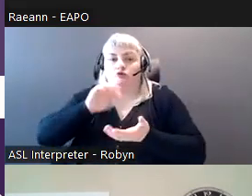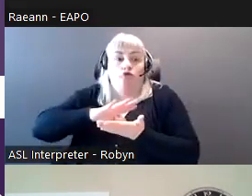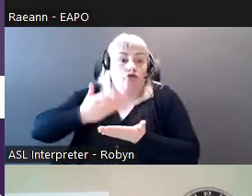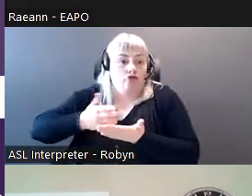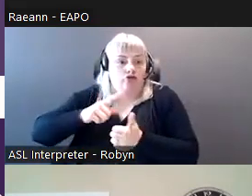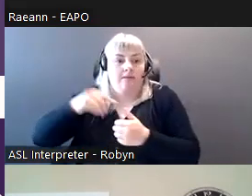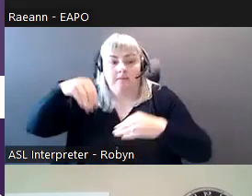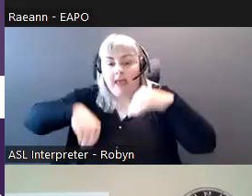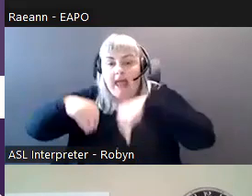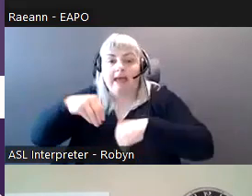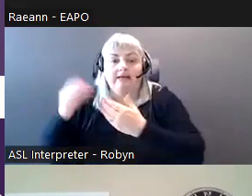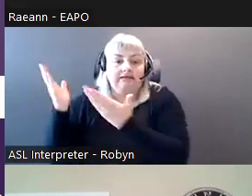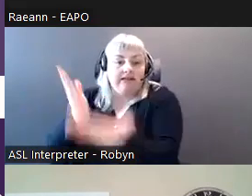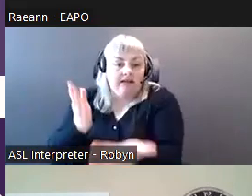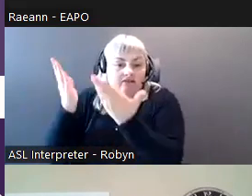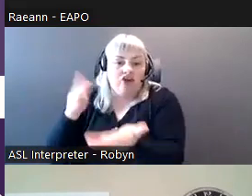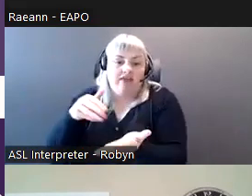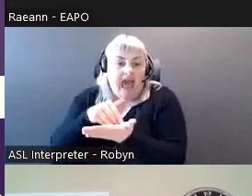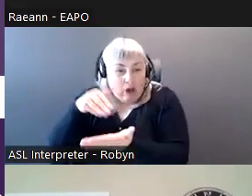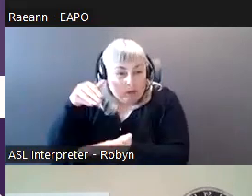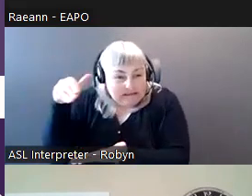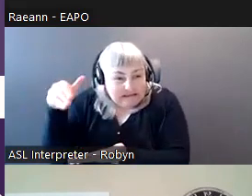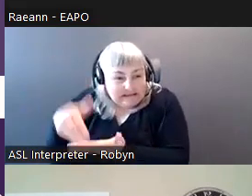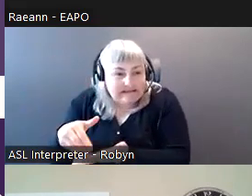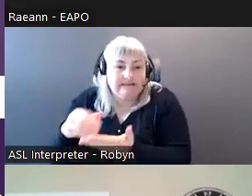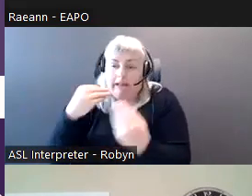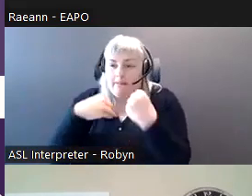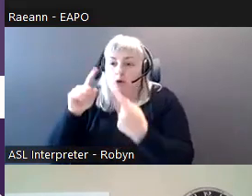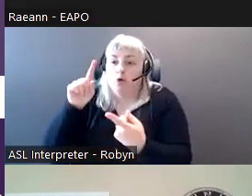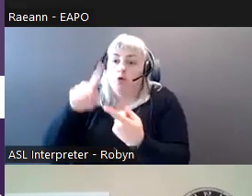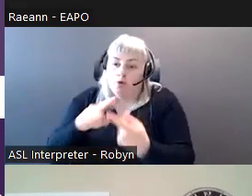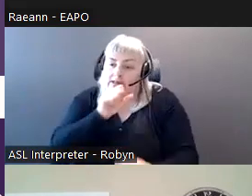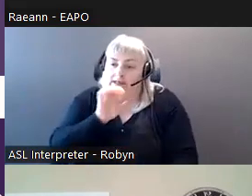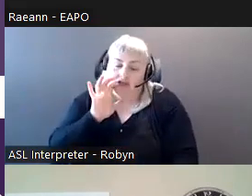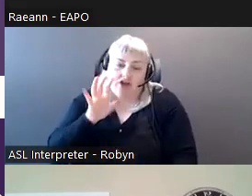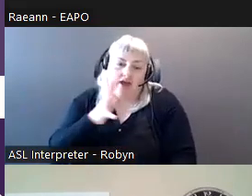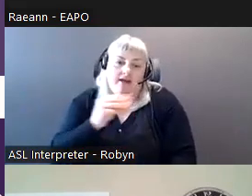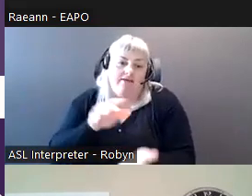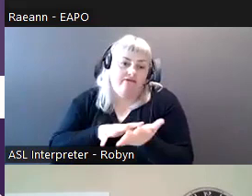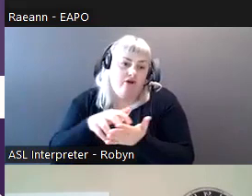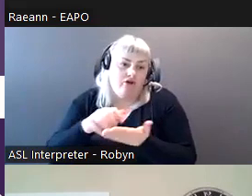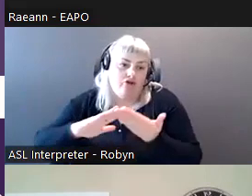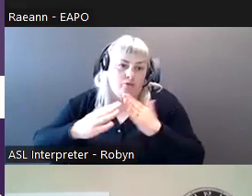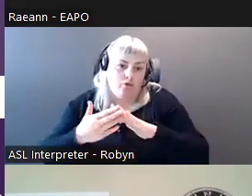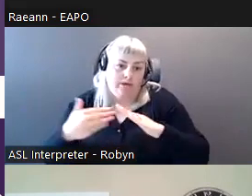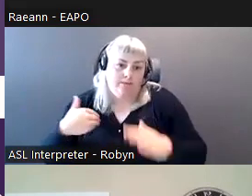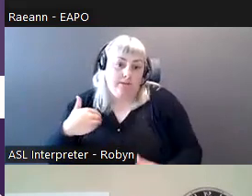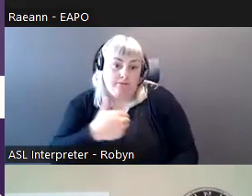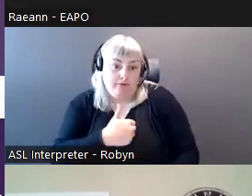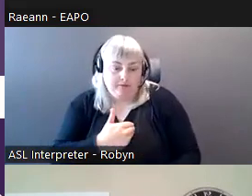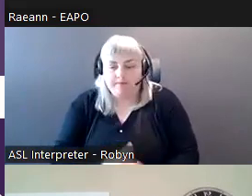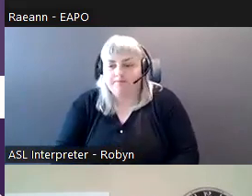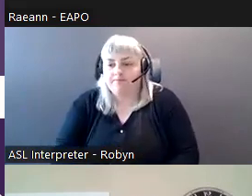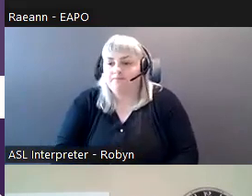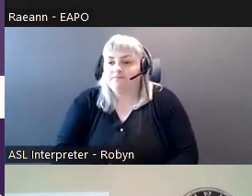pack, and deliver thousands of meals to seniors as well as vulnerable community members. And what really